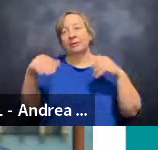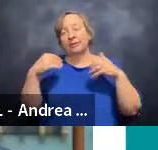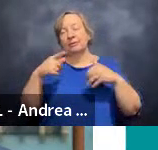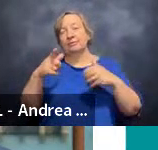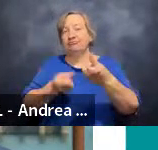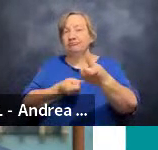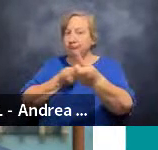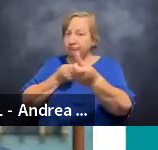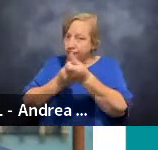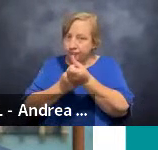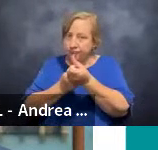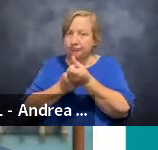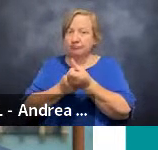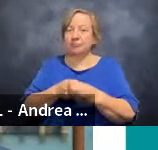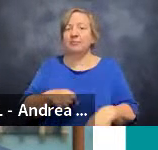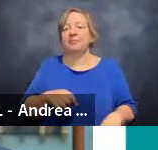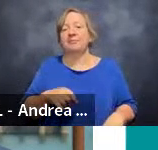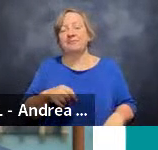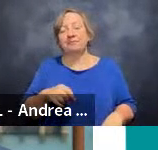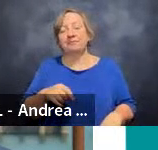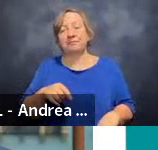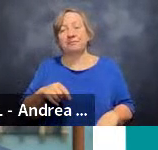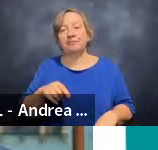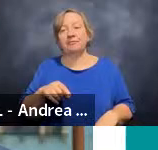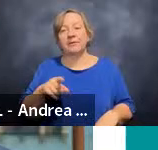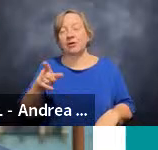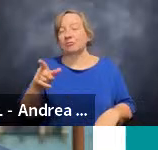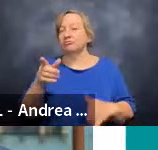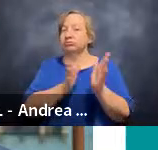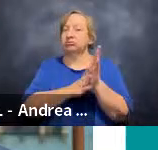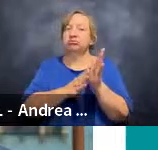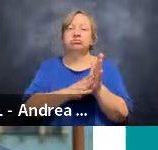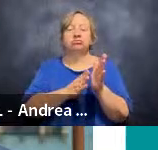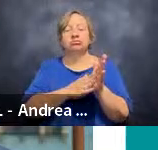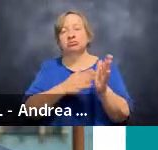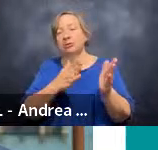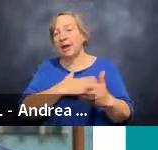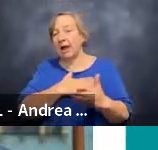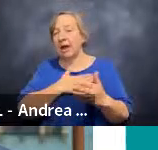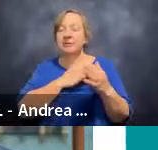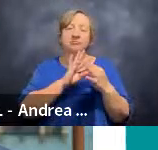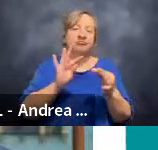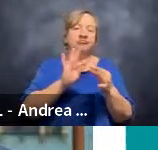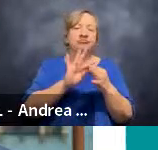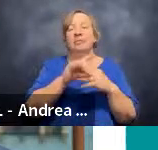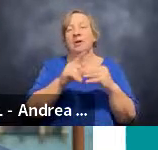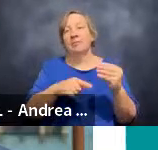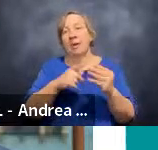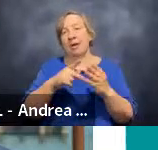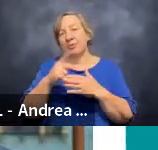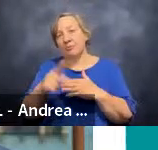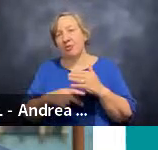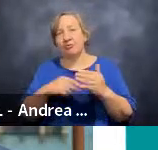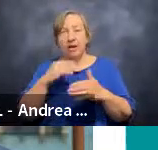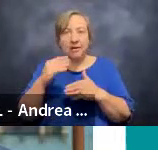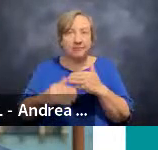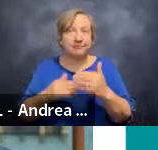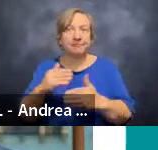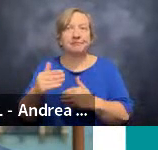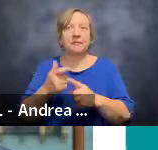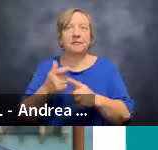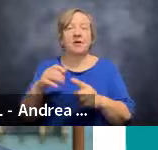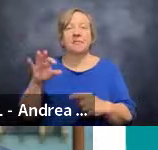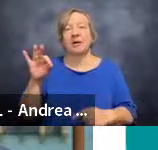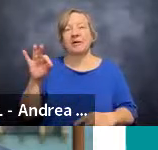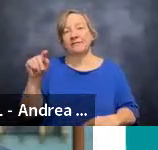supportive. And once again, had nothing but good things to say about how the program is moving forward from the Federal